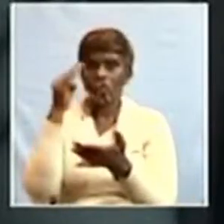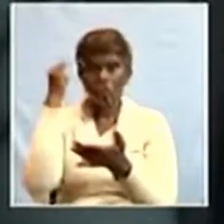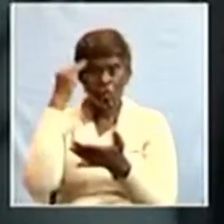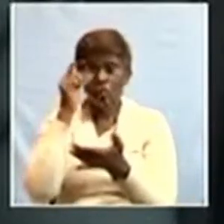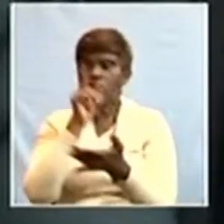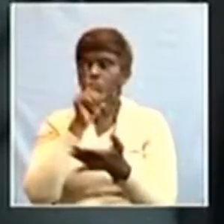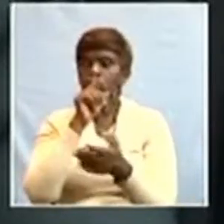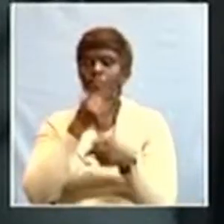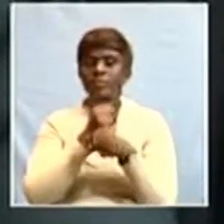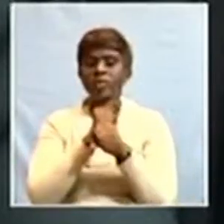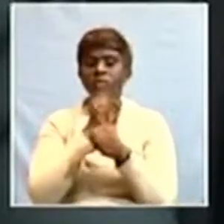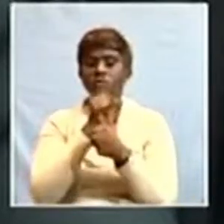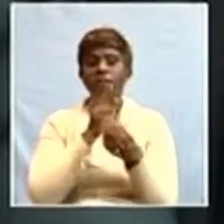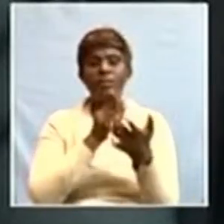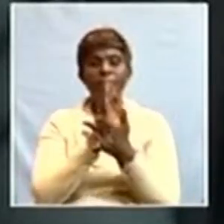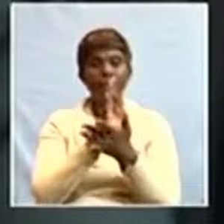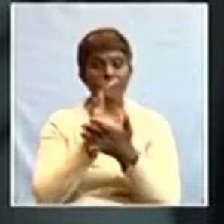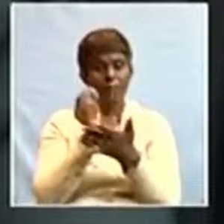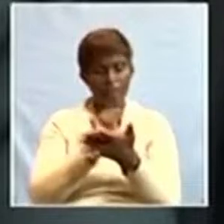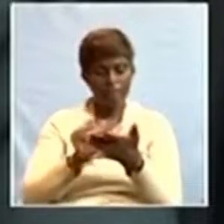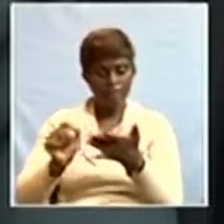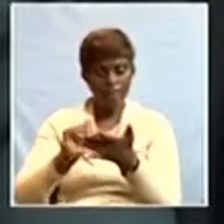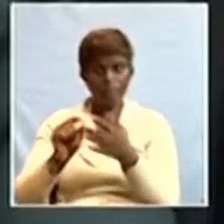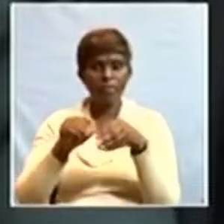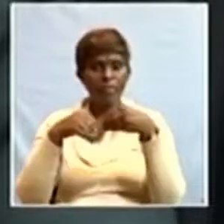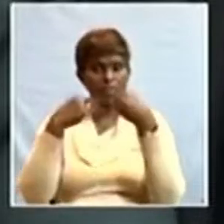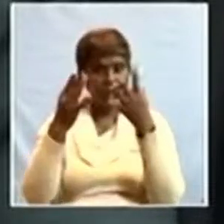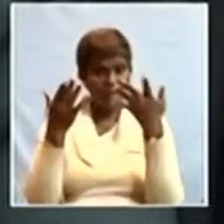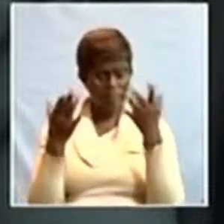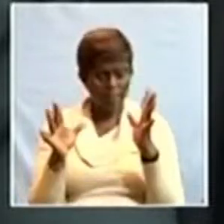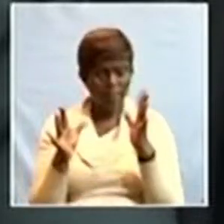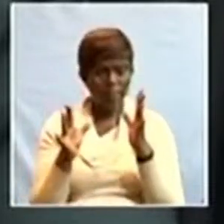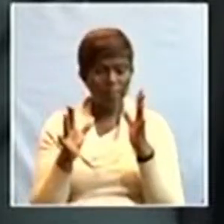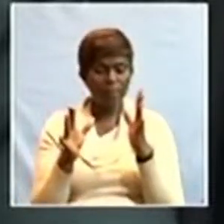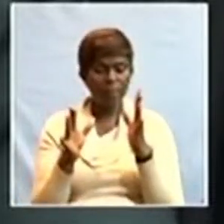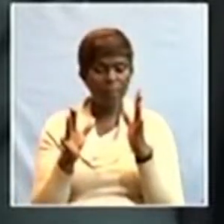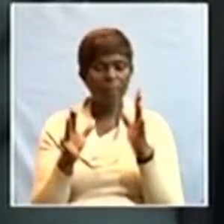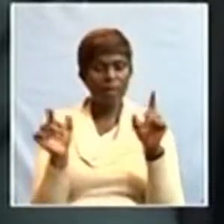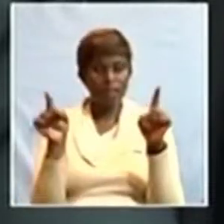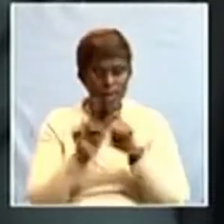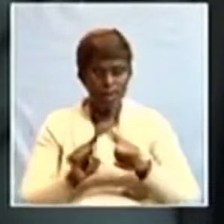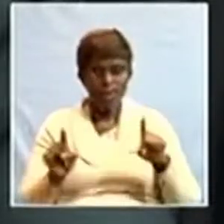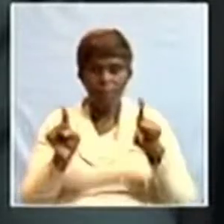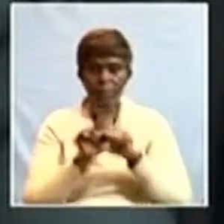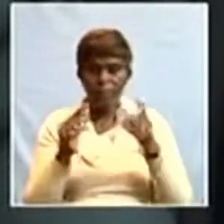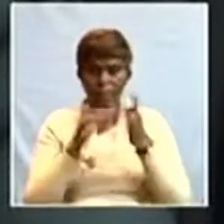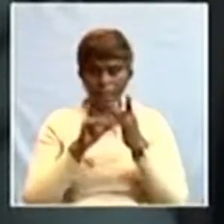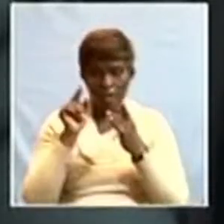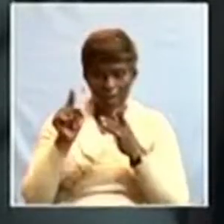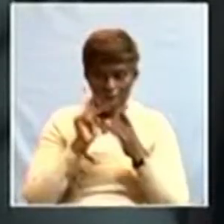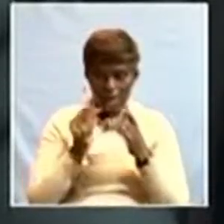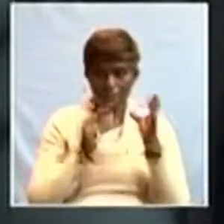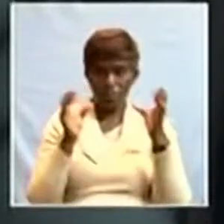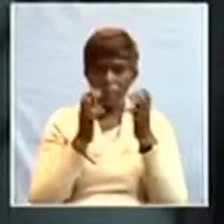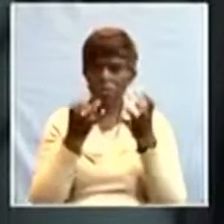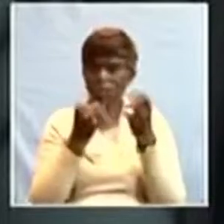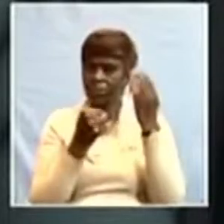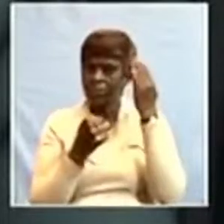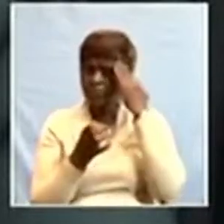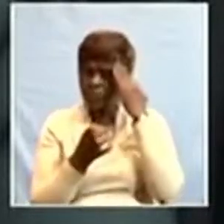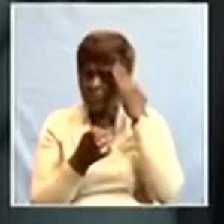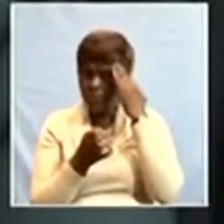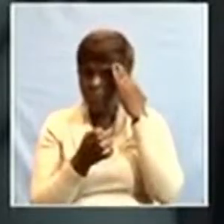ensure that the right commodity has been supplied. And as a committee would want to find